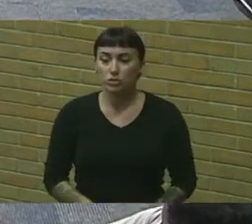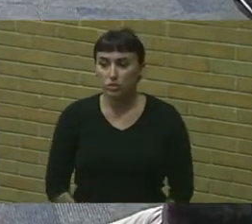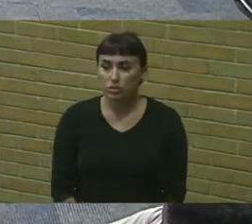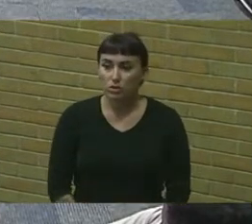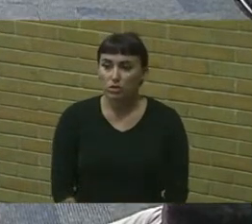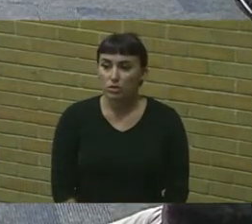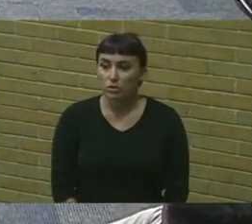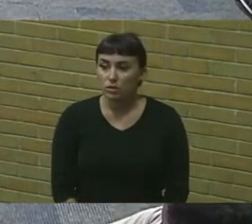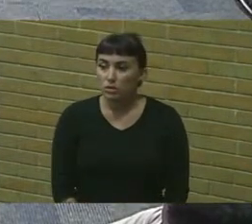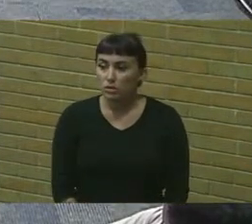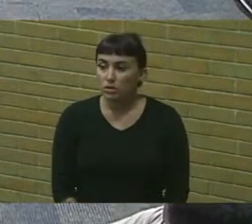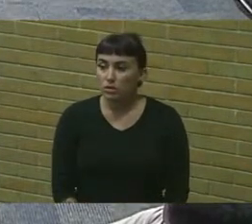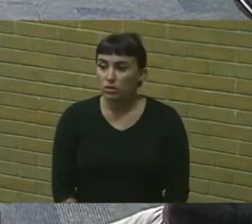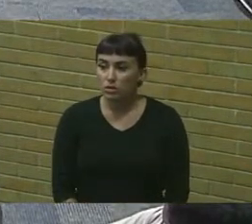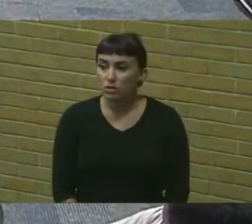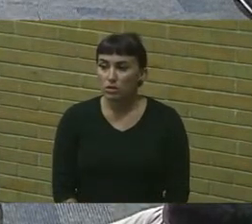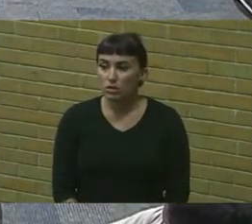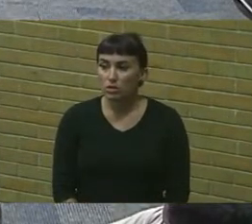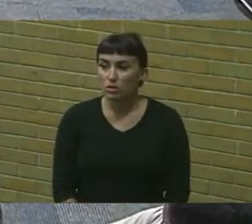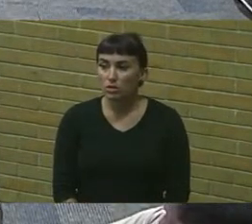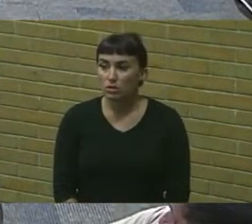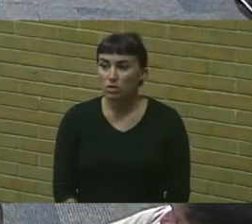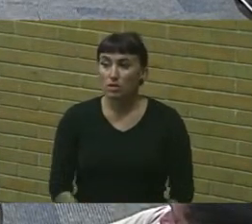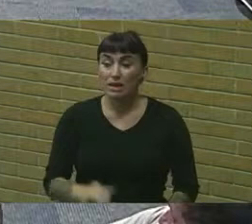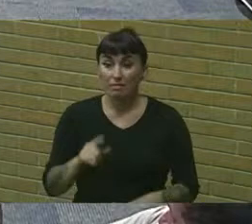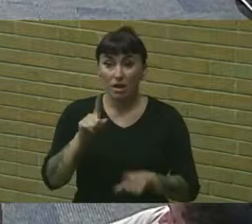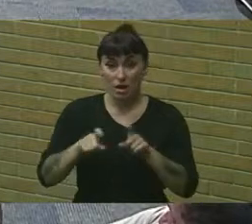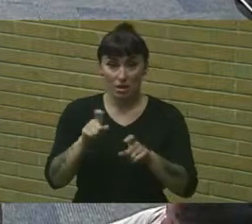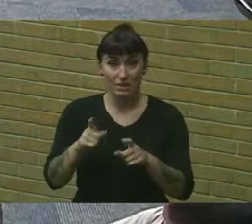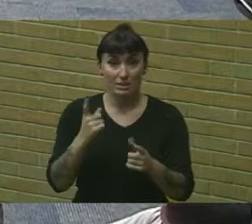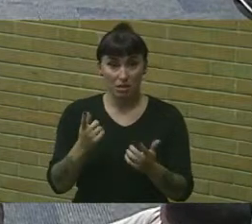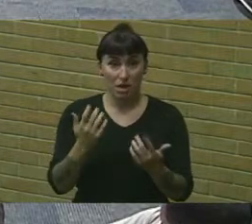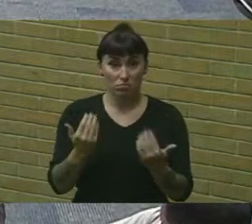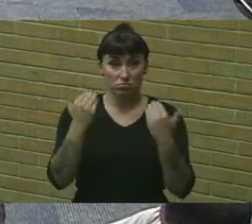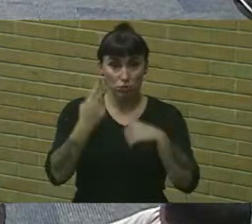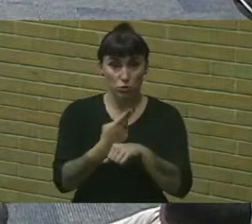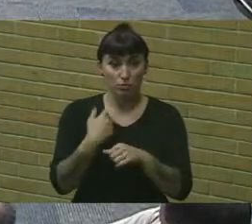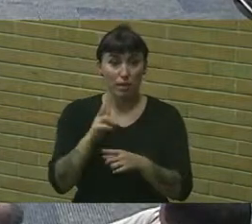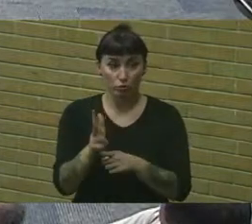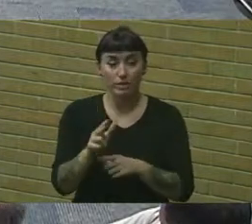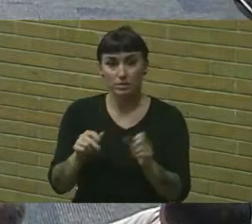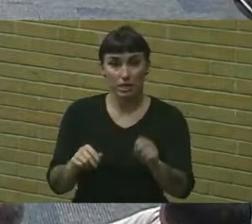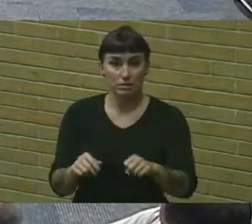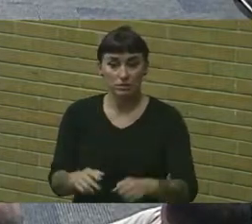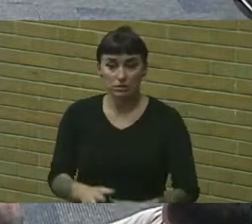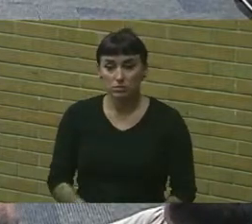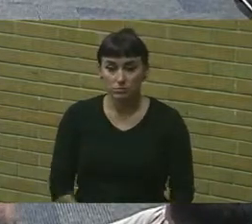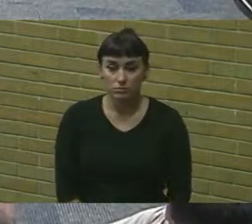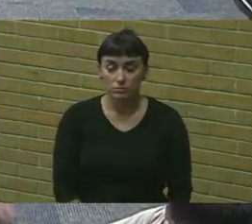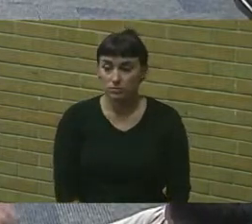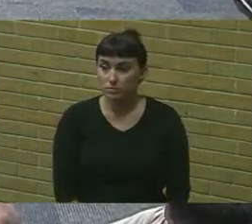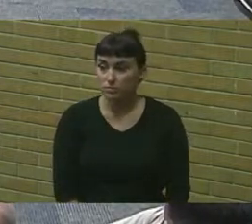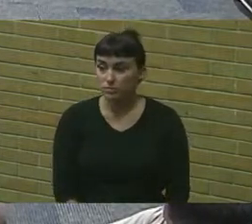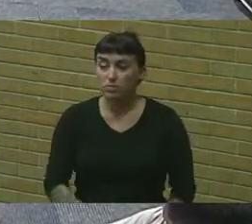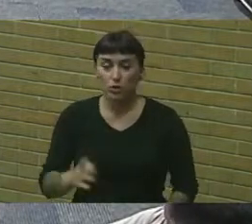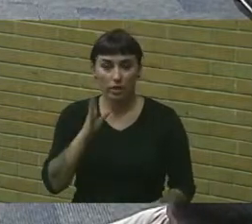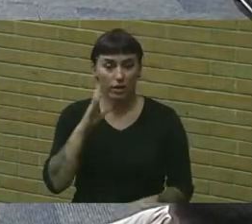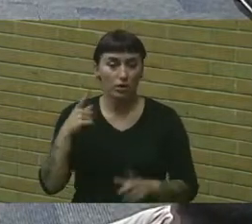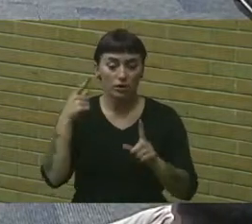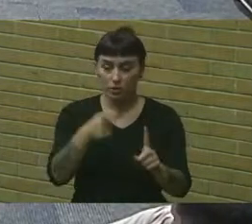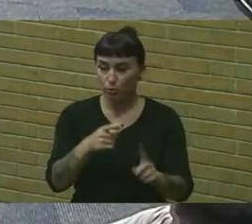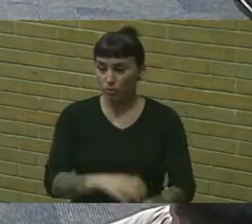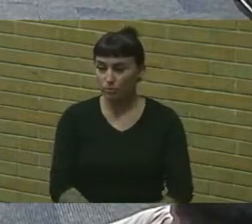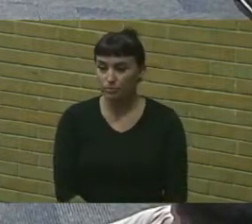Can I ask a question? Does that take up part of my Yes, it does. 3 minutes? Yes, it does. Okay, well, then I'll get to the point.